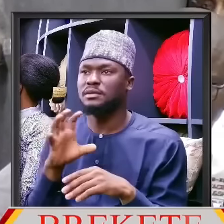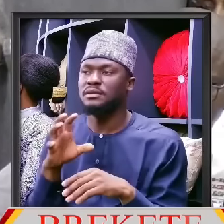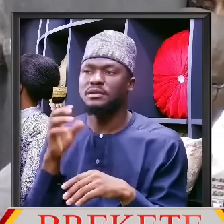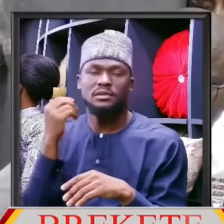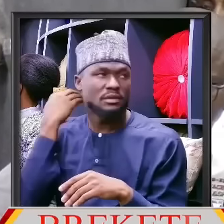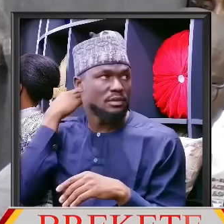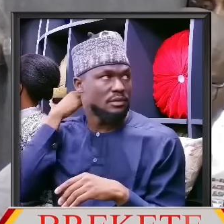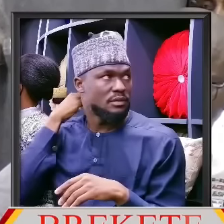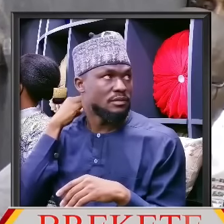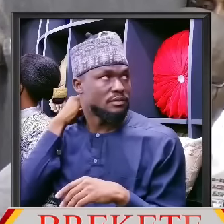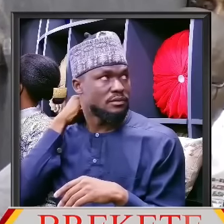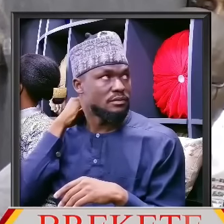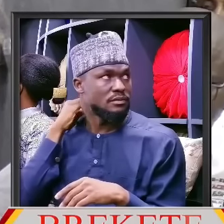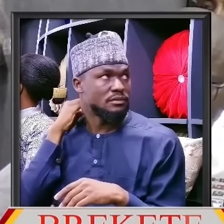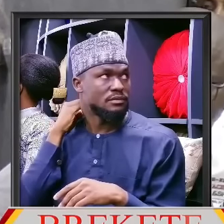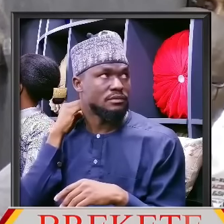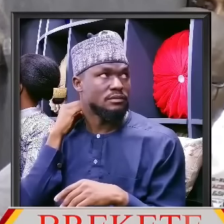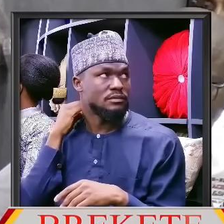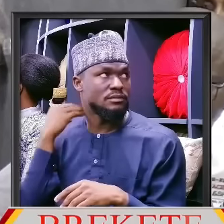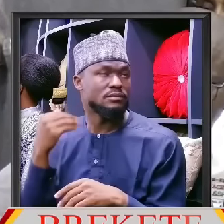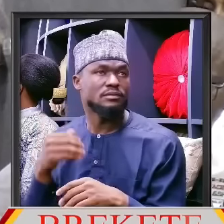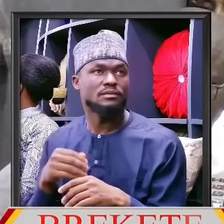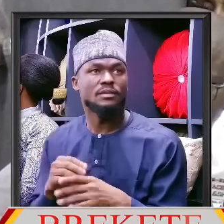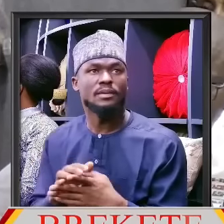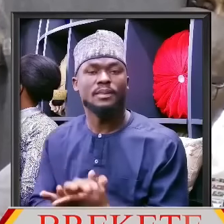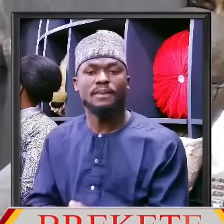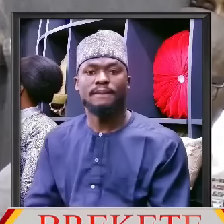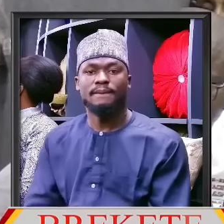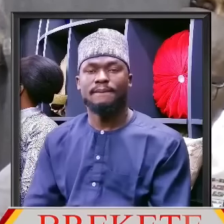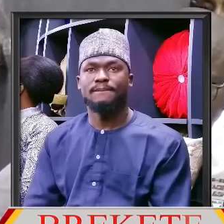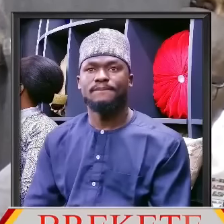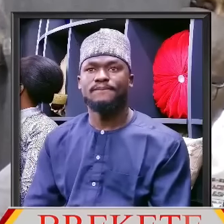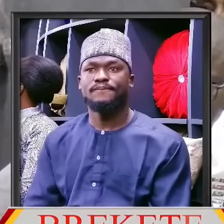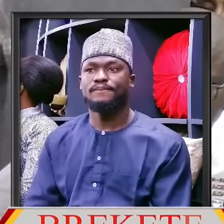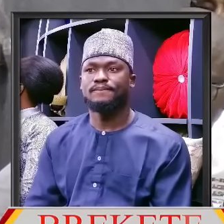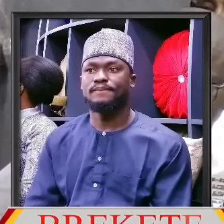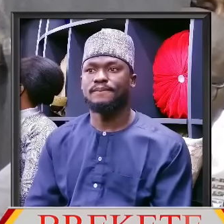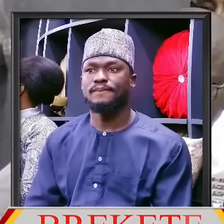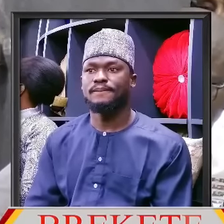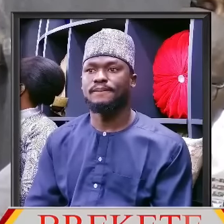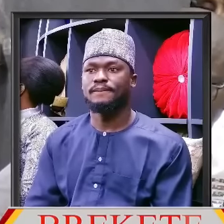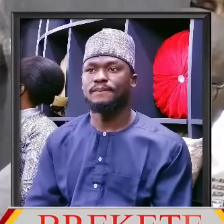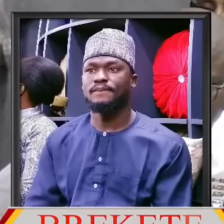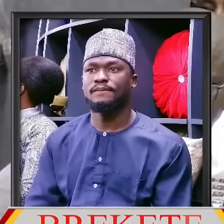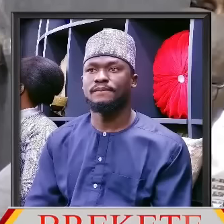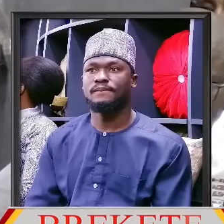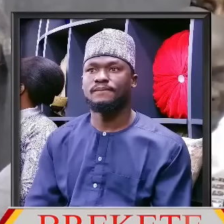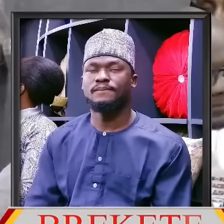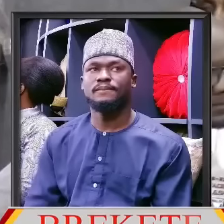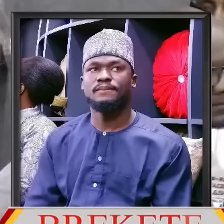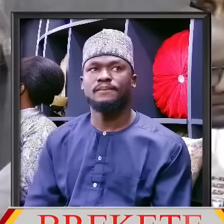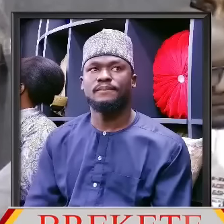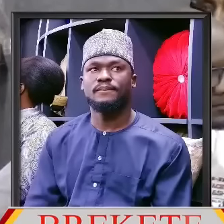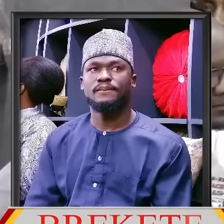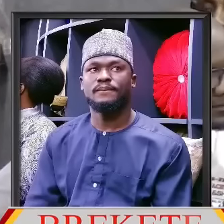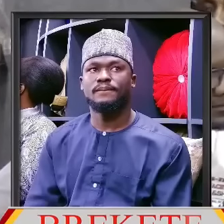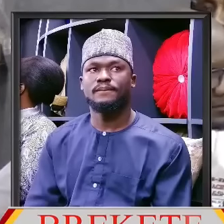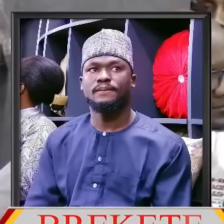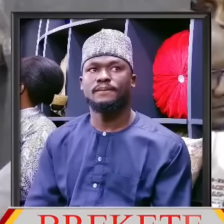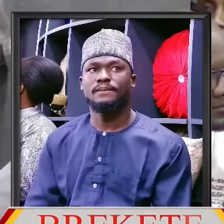go, they start from somewhere where they go, those when you say they must transfer, they won't get results. When they will say, go start from